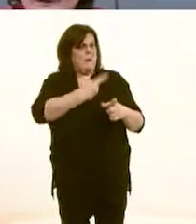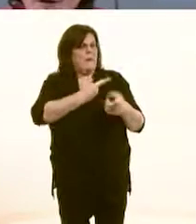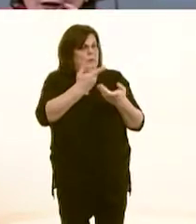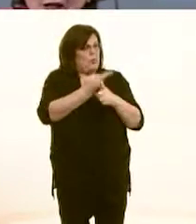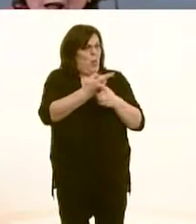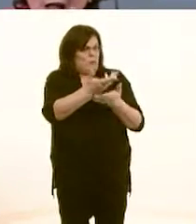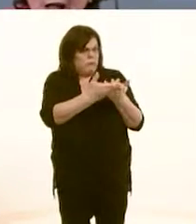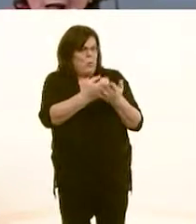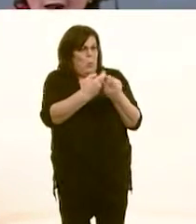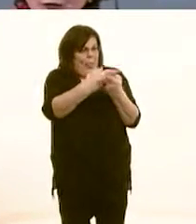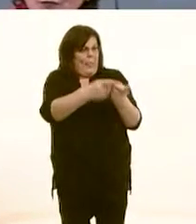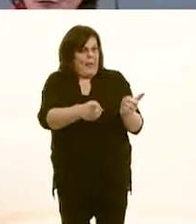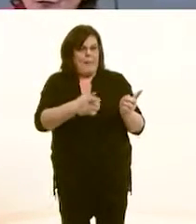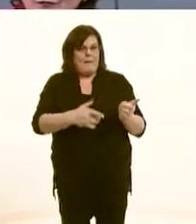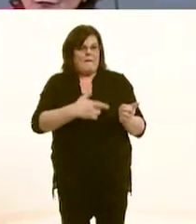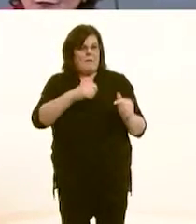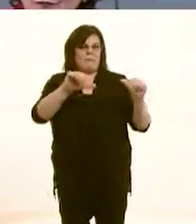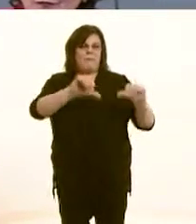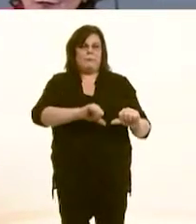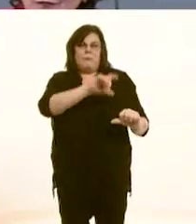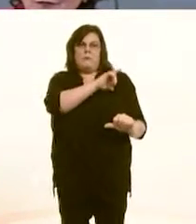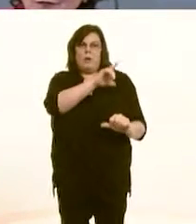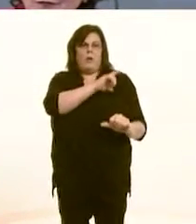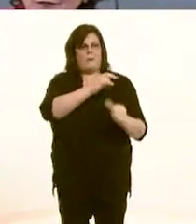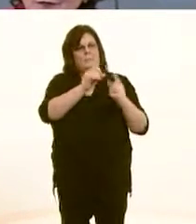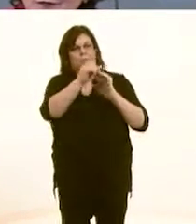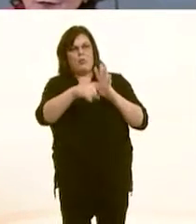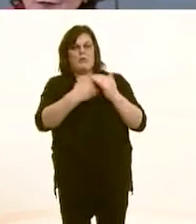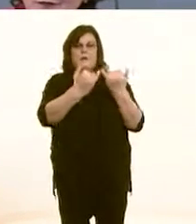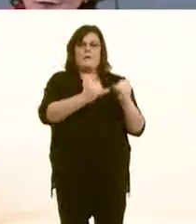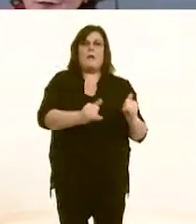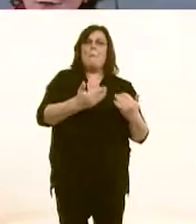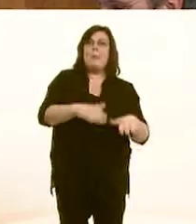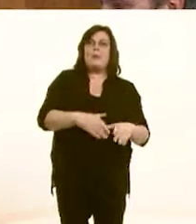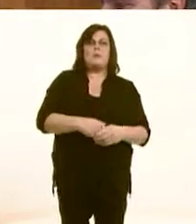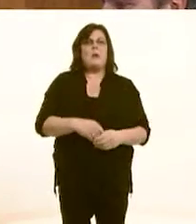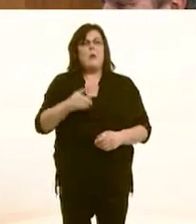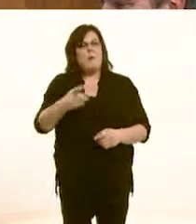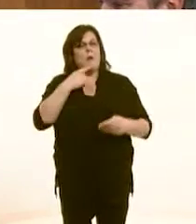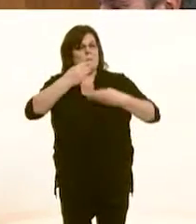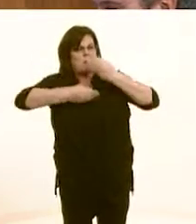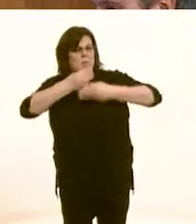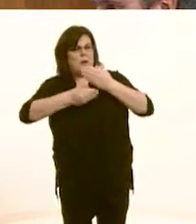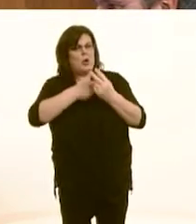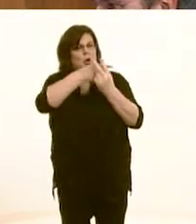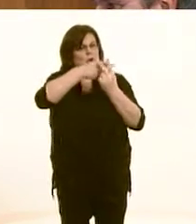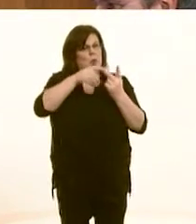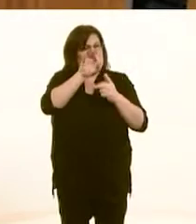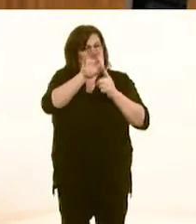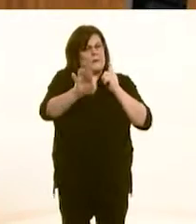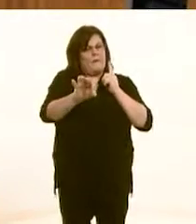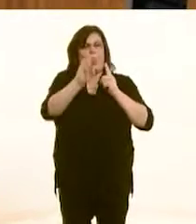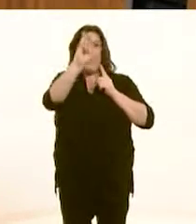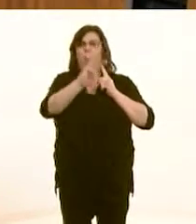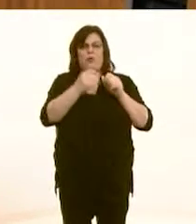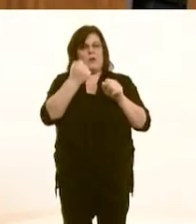dry, i.e. the people who put their heart and soul into this project. But I've just outlined two very specific projects that the Welsh